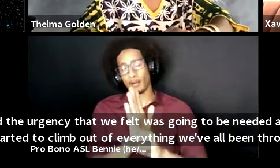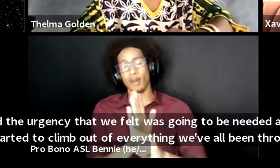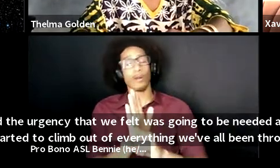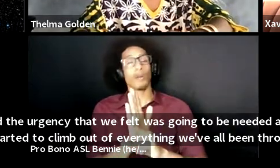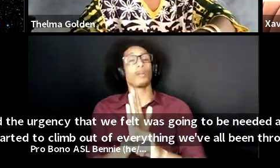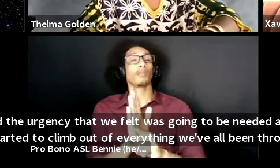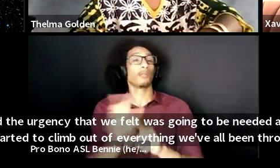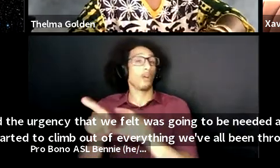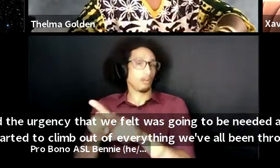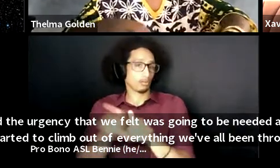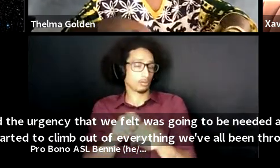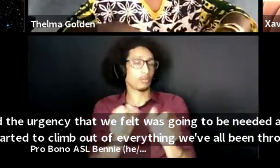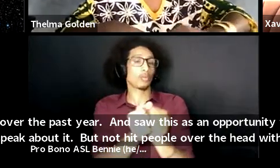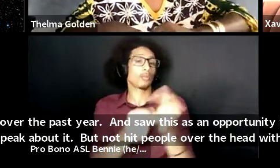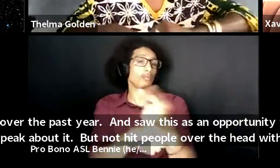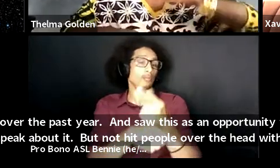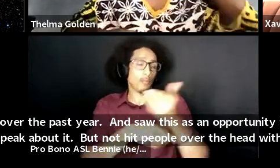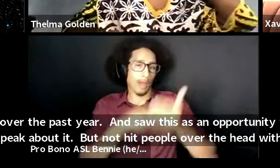important.